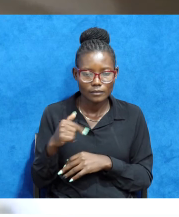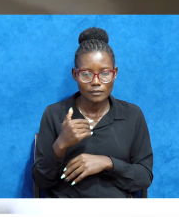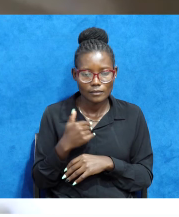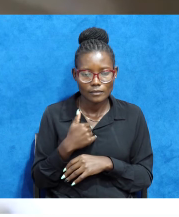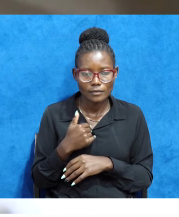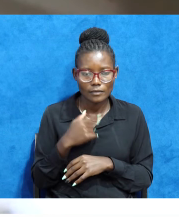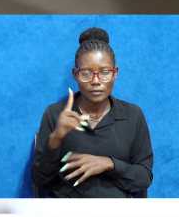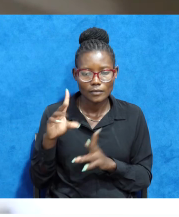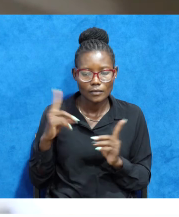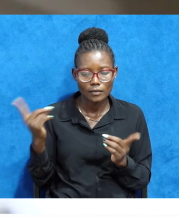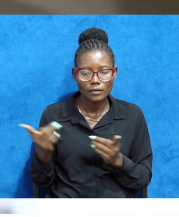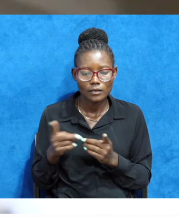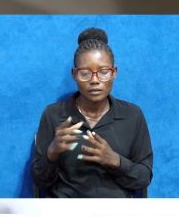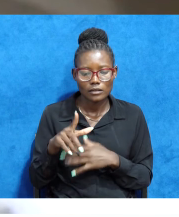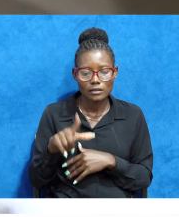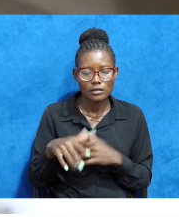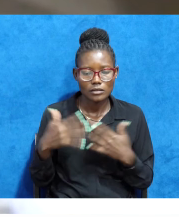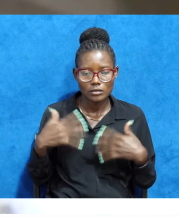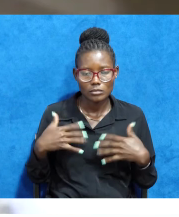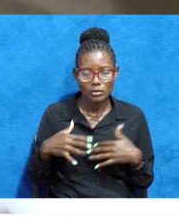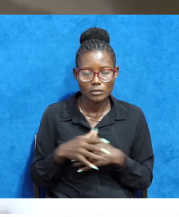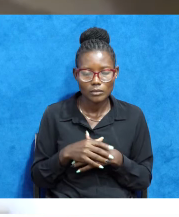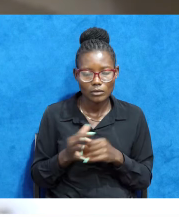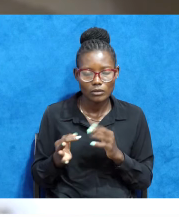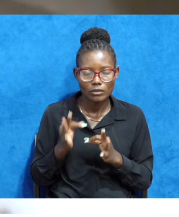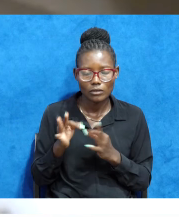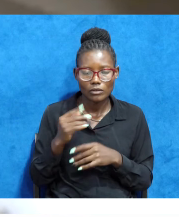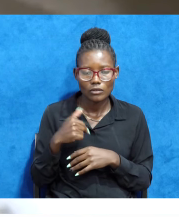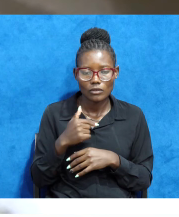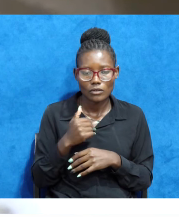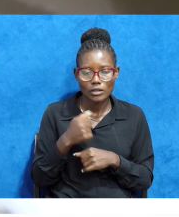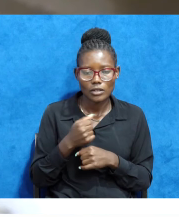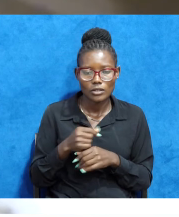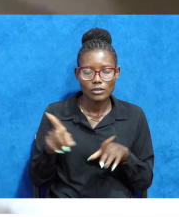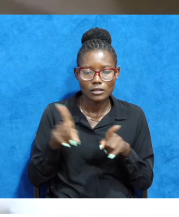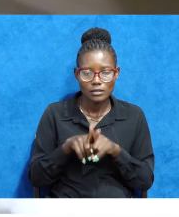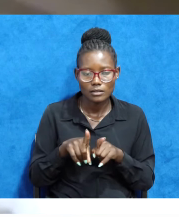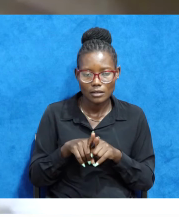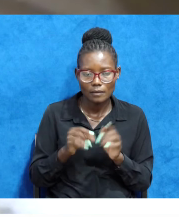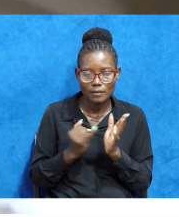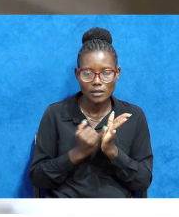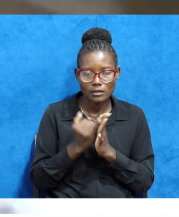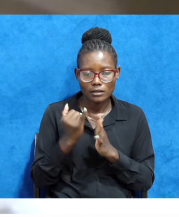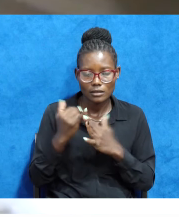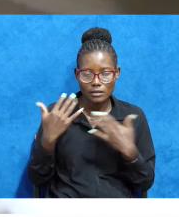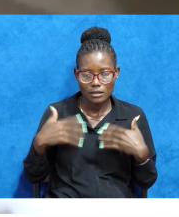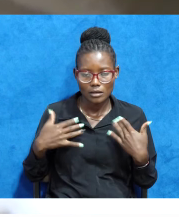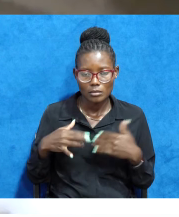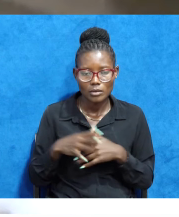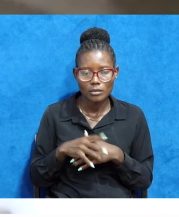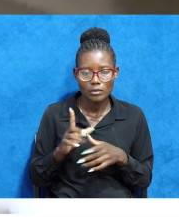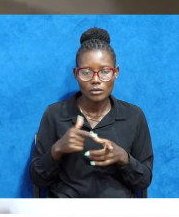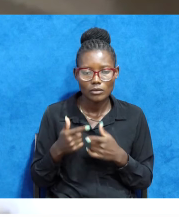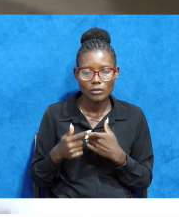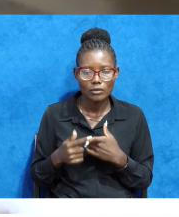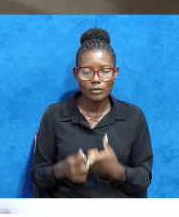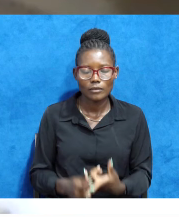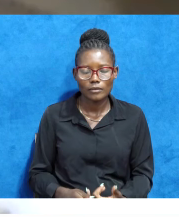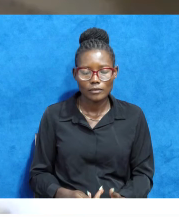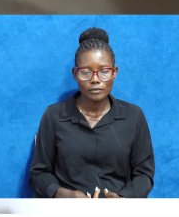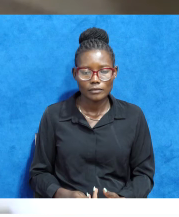high-speed running distances go up, max velocity goes up, the possession time with the ball will go